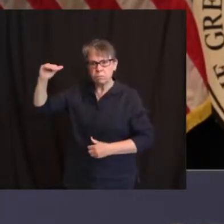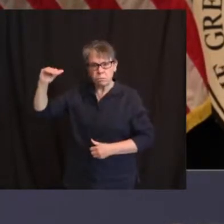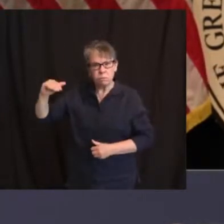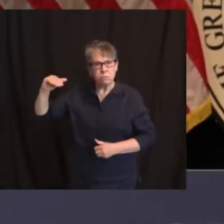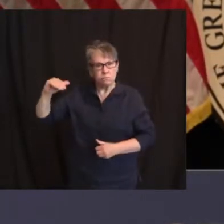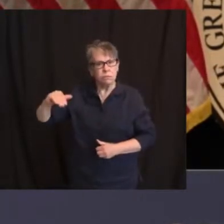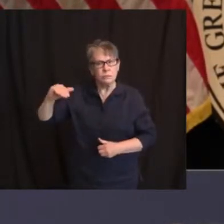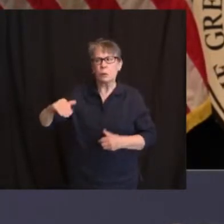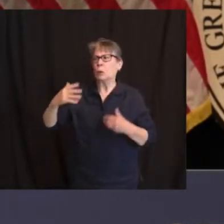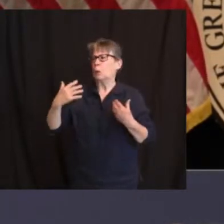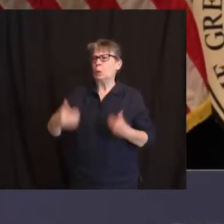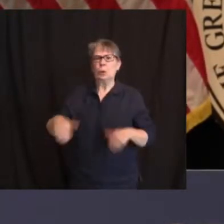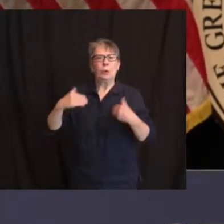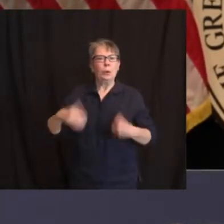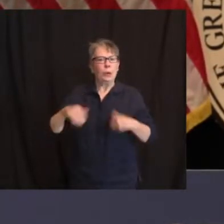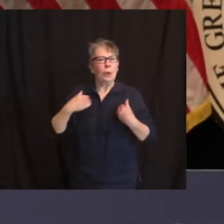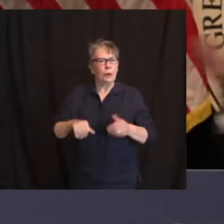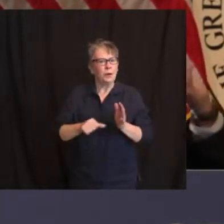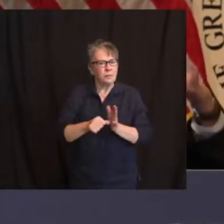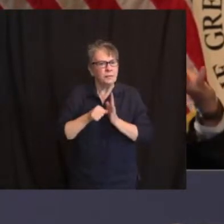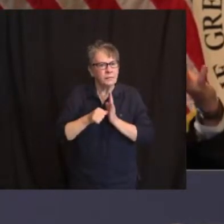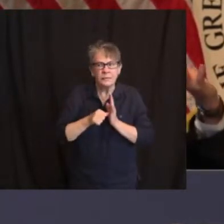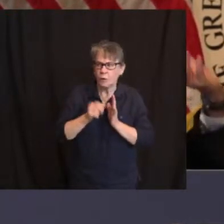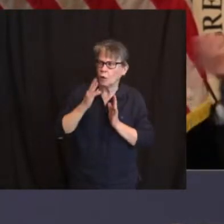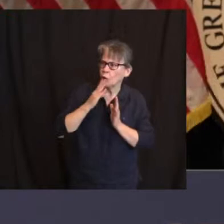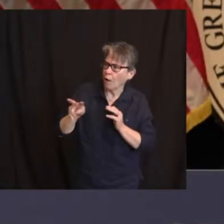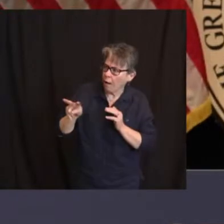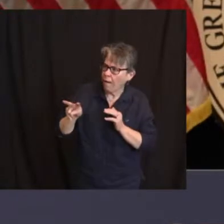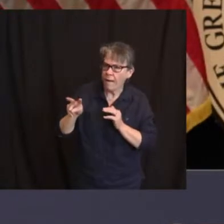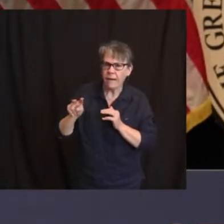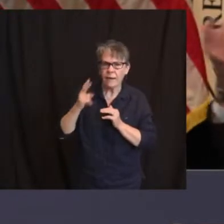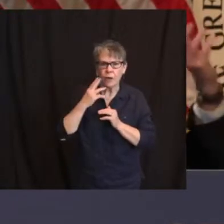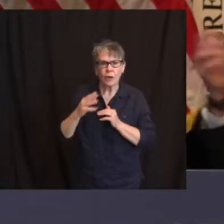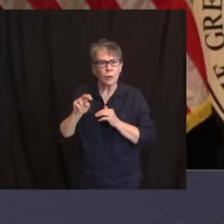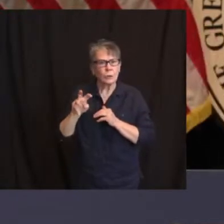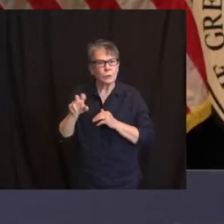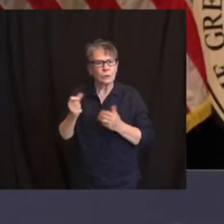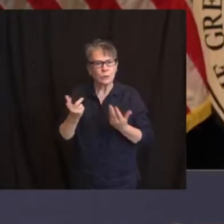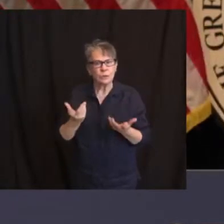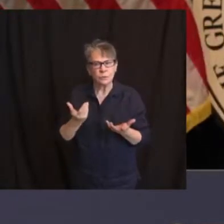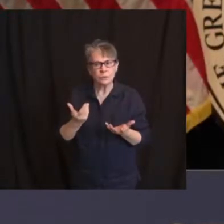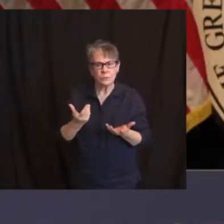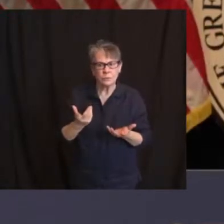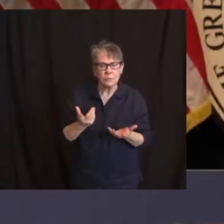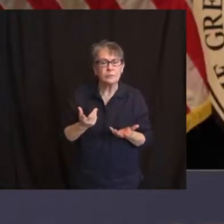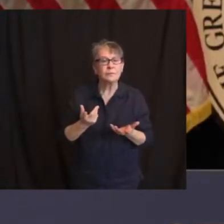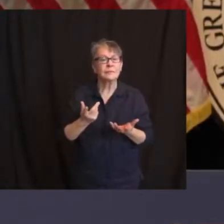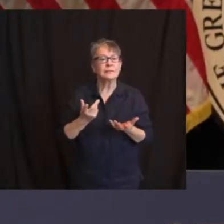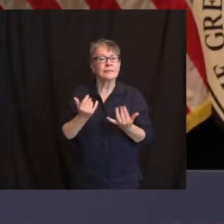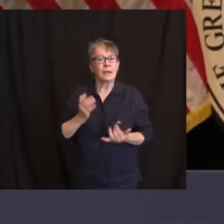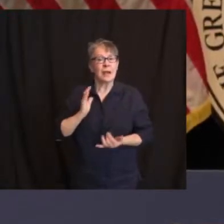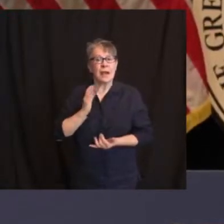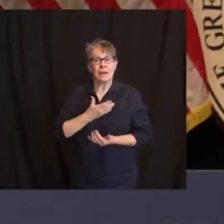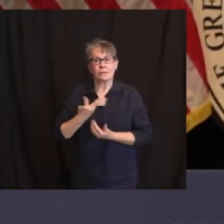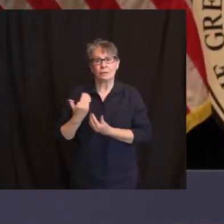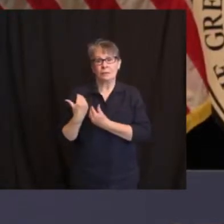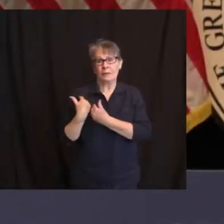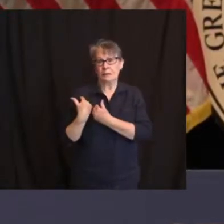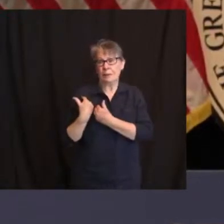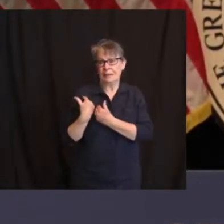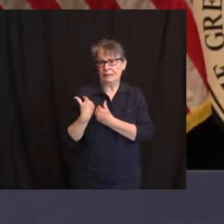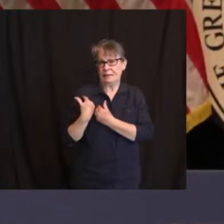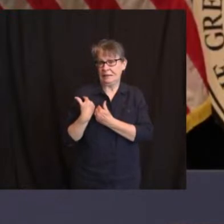100,000 residents. There's no other way to say it than that. So our job is to shoot as much as we can down the middle of the